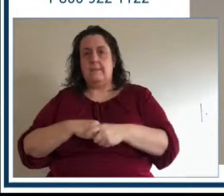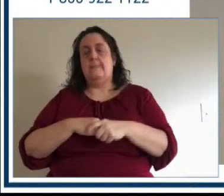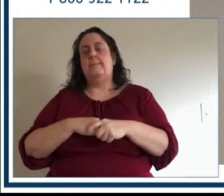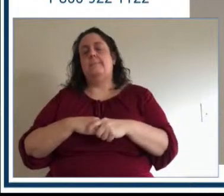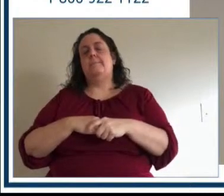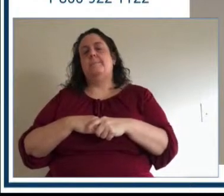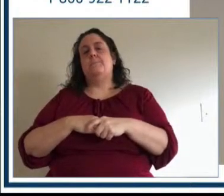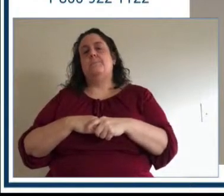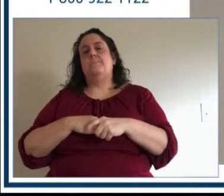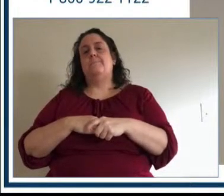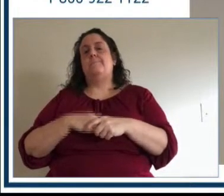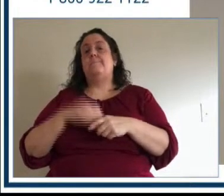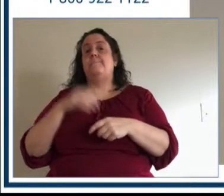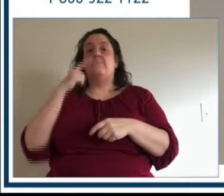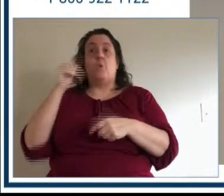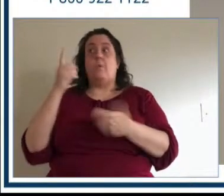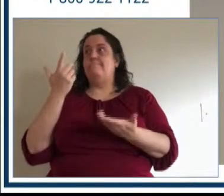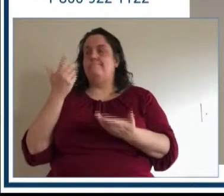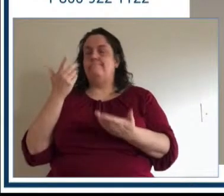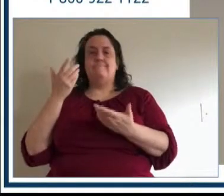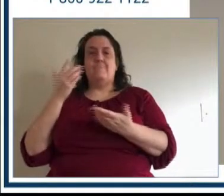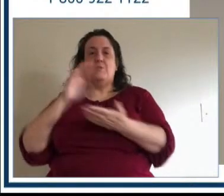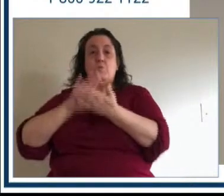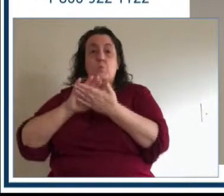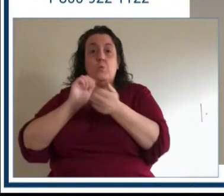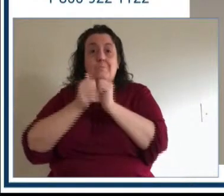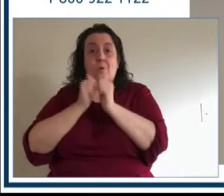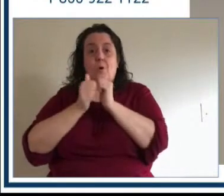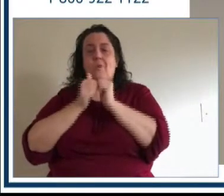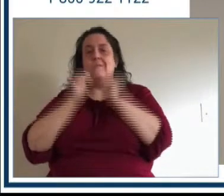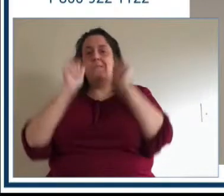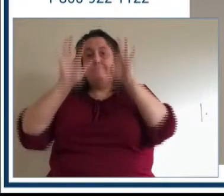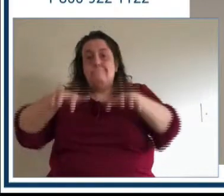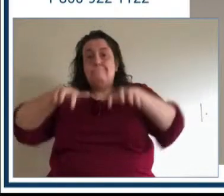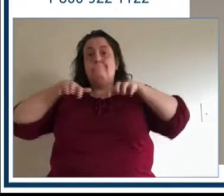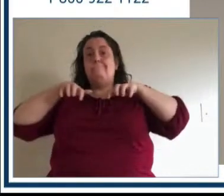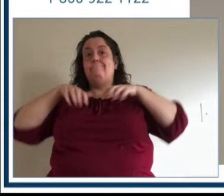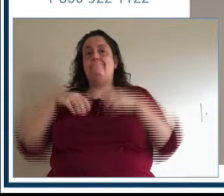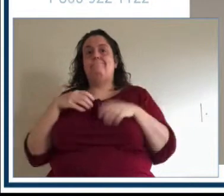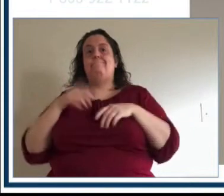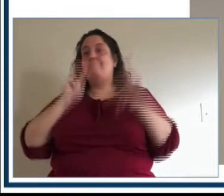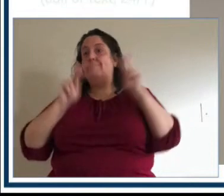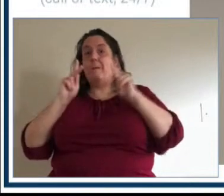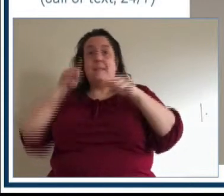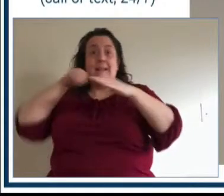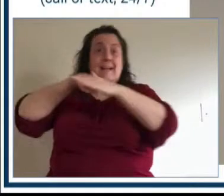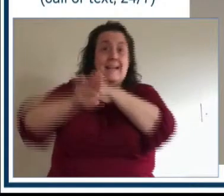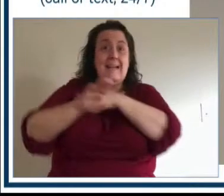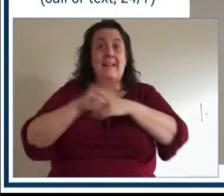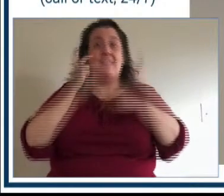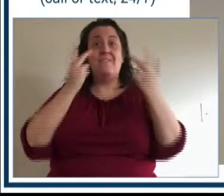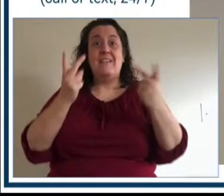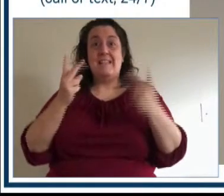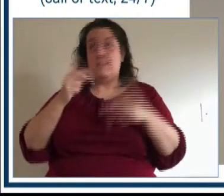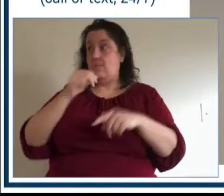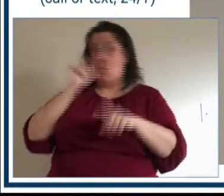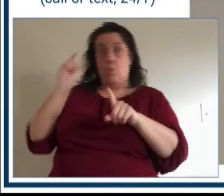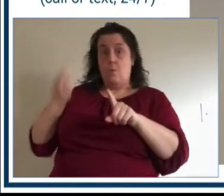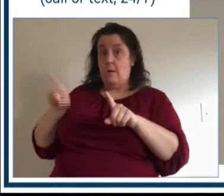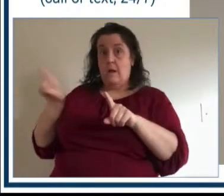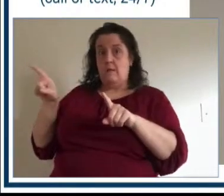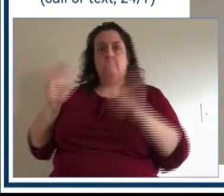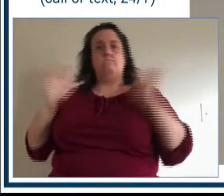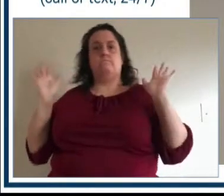things like school sports, assemblies, and non-essential visitors will now become more restricted. And certainly